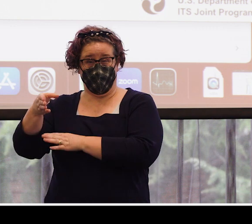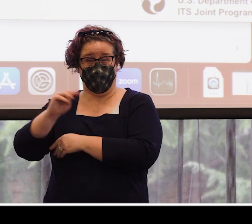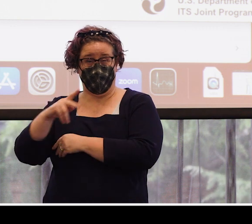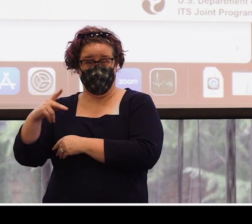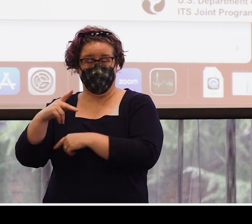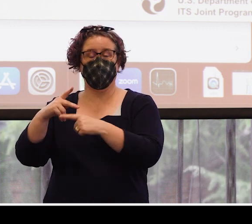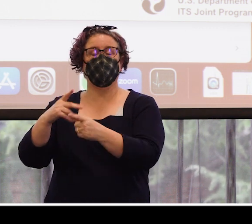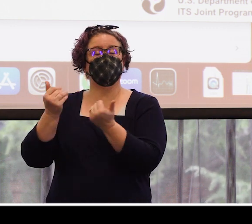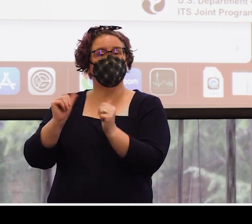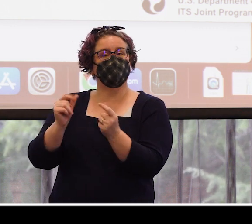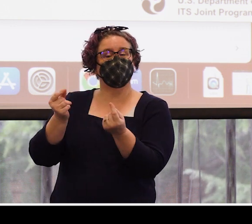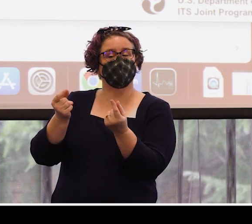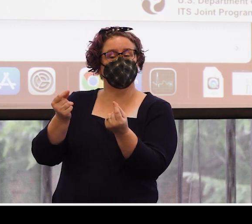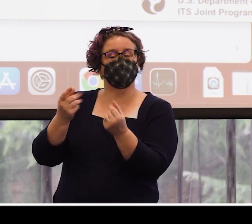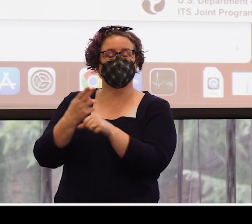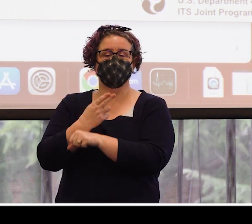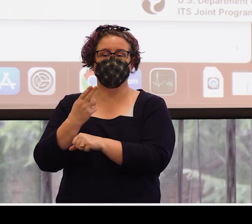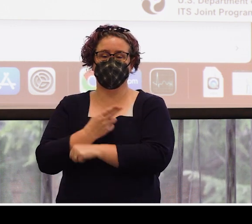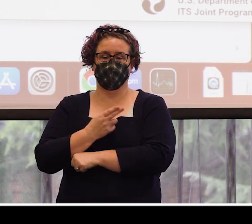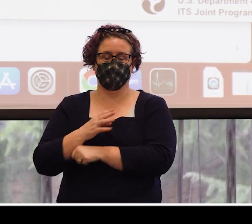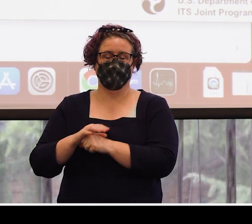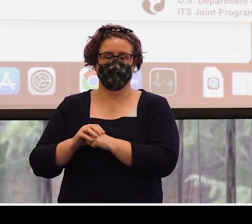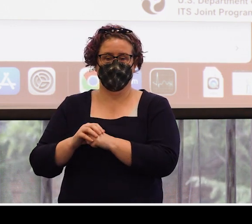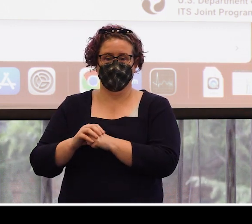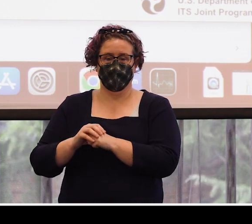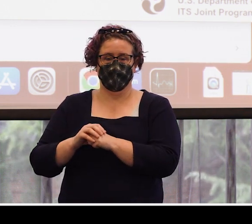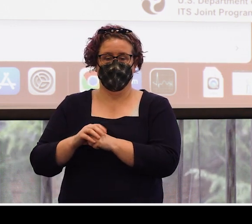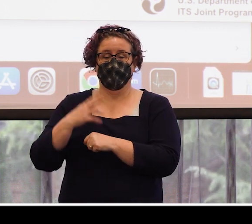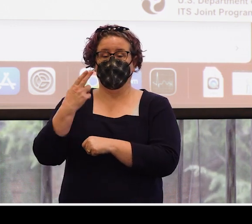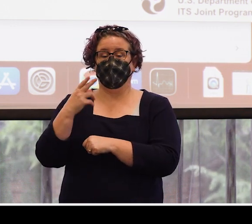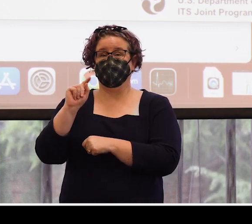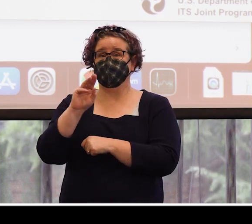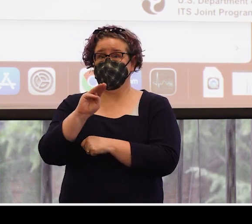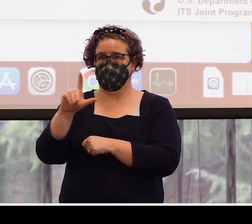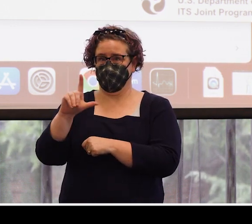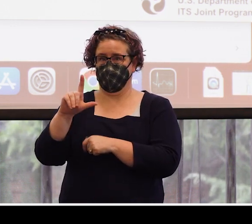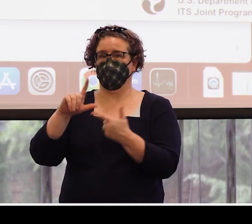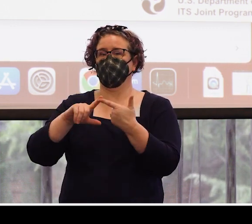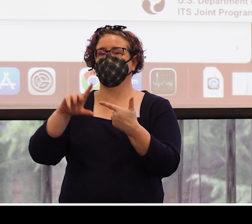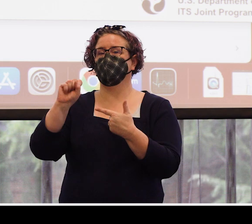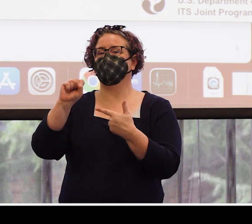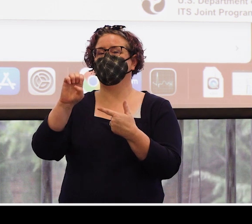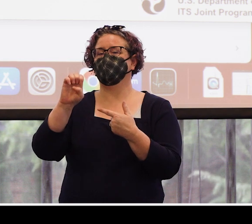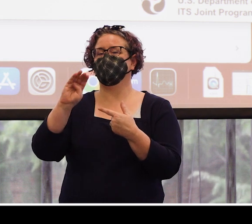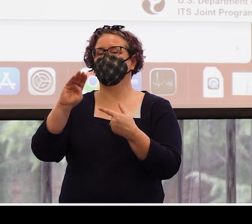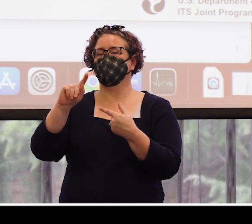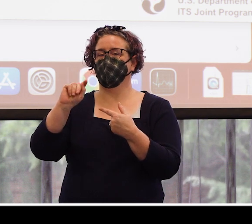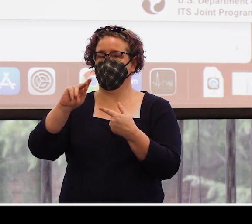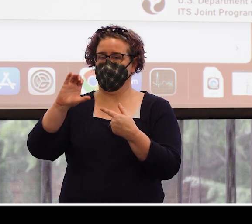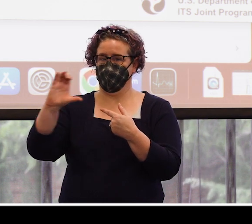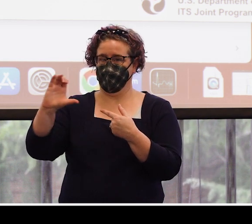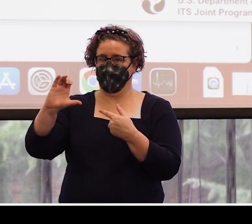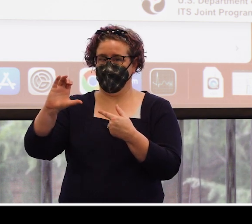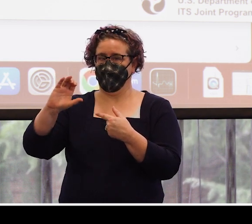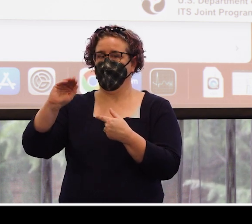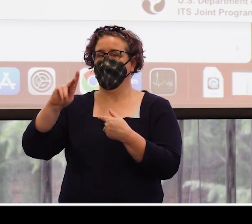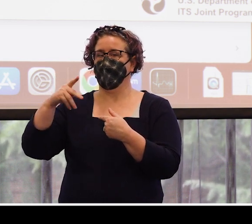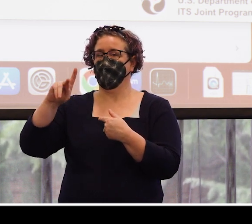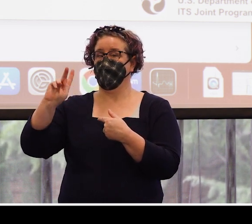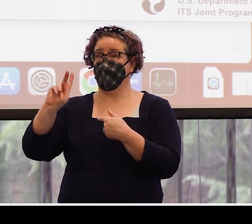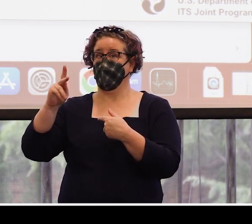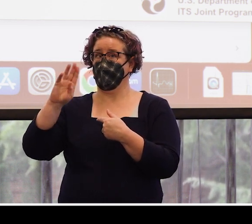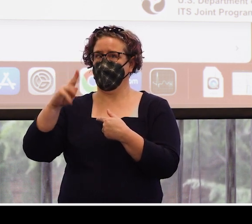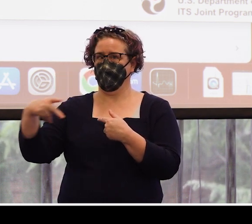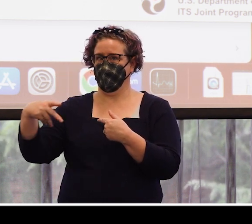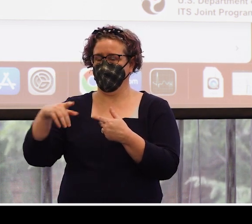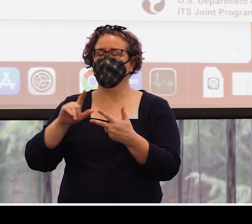we've used the HTML semantic markup and made